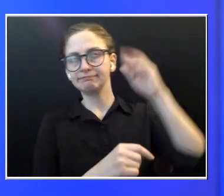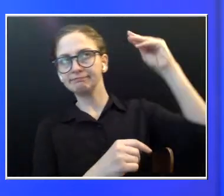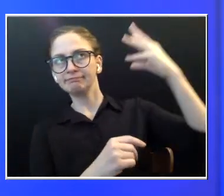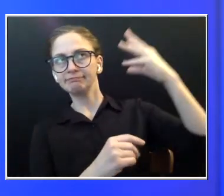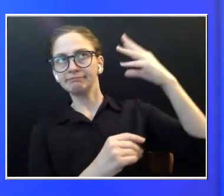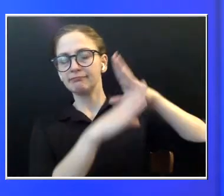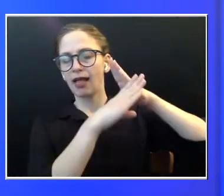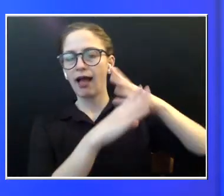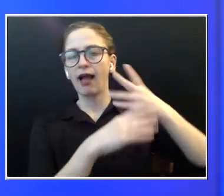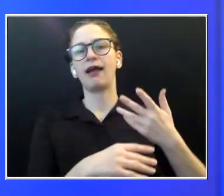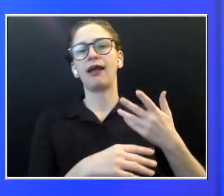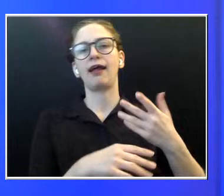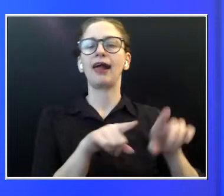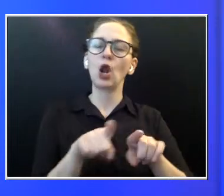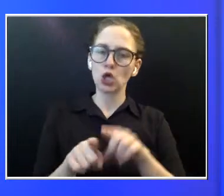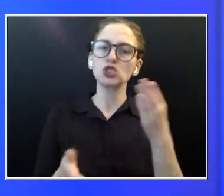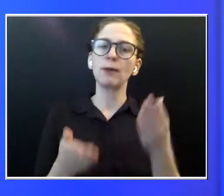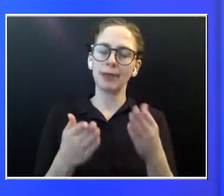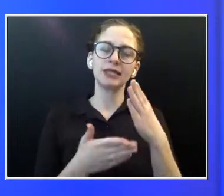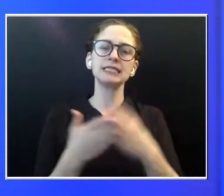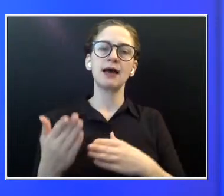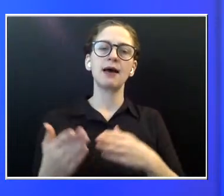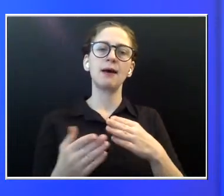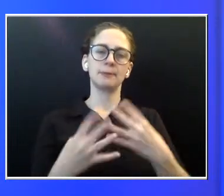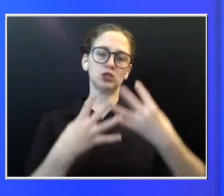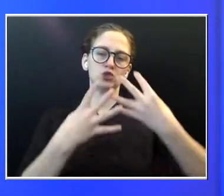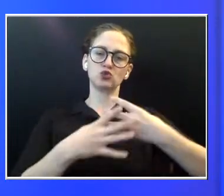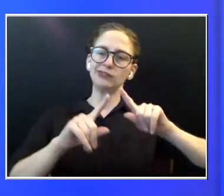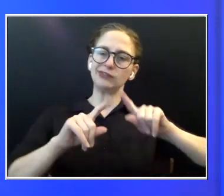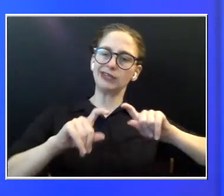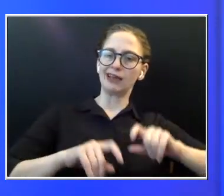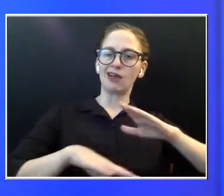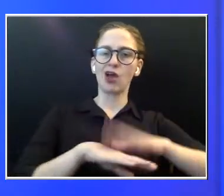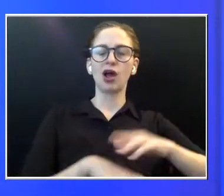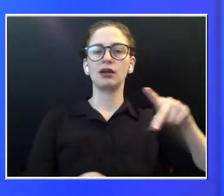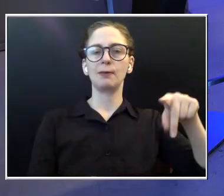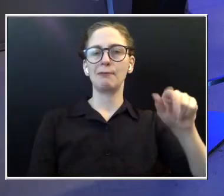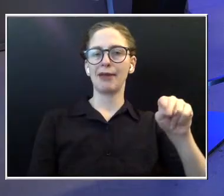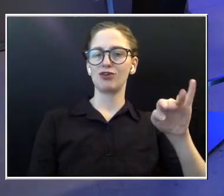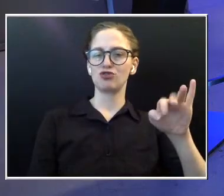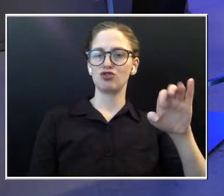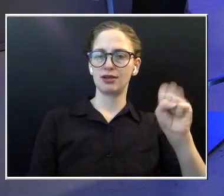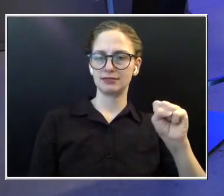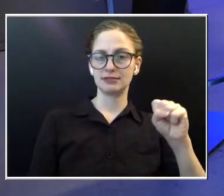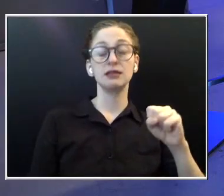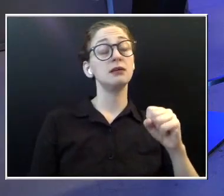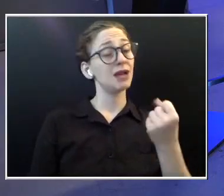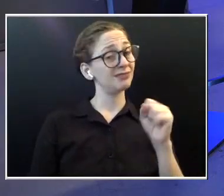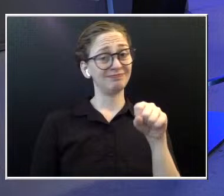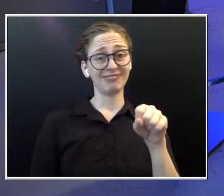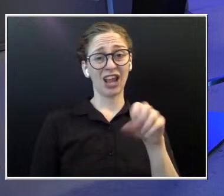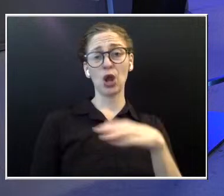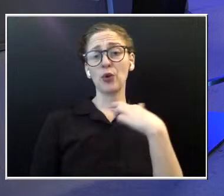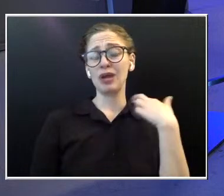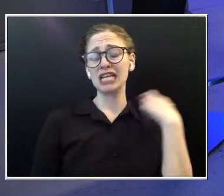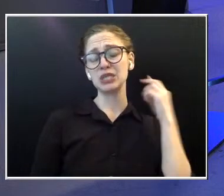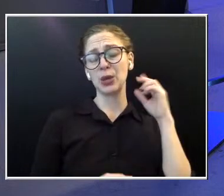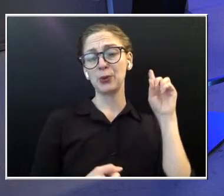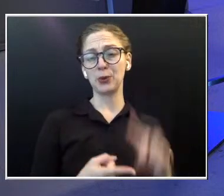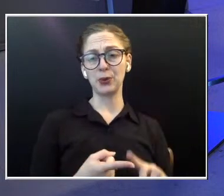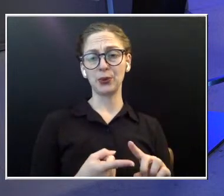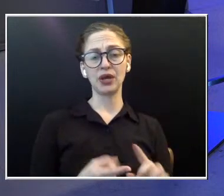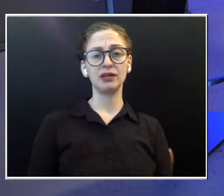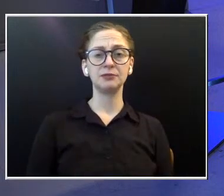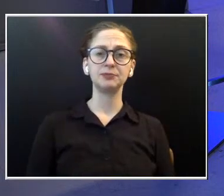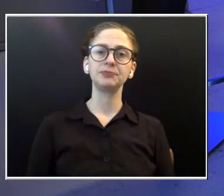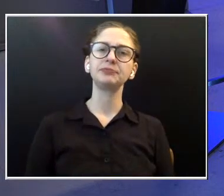BRCA carriers. But otherwise, yes, her risk has been greatly reduced. So, if, say people don't want to have